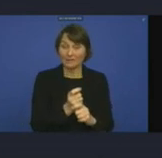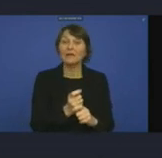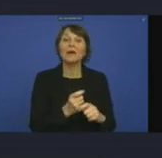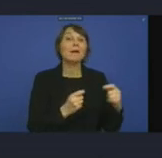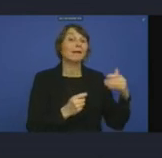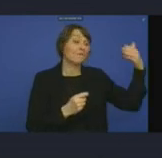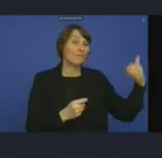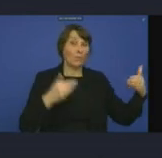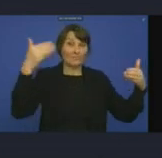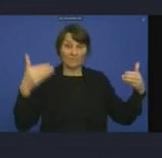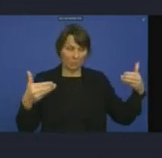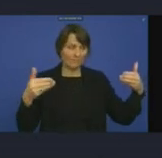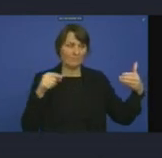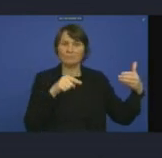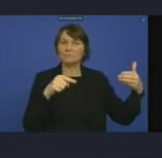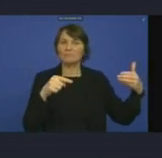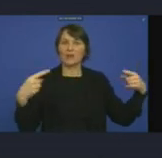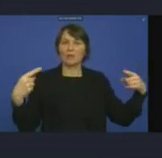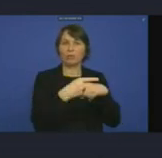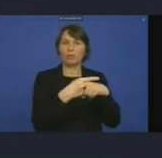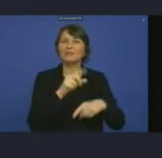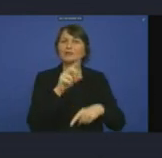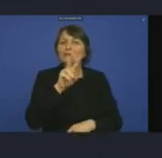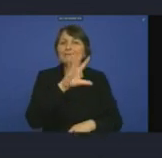in the e-form and the request in the budget form.